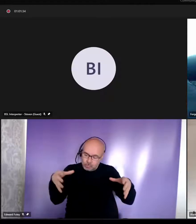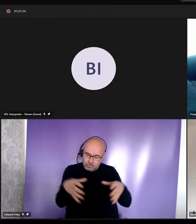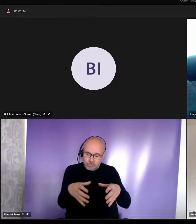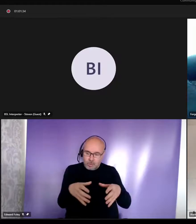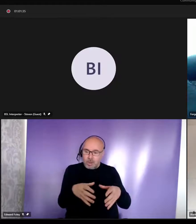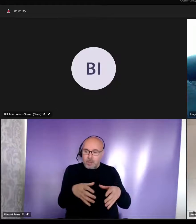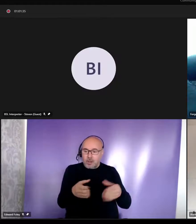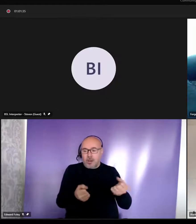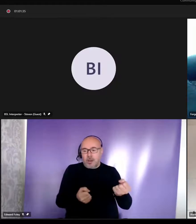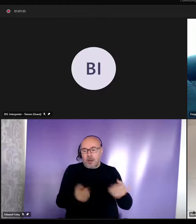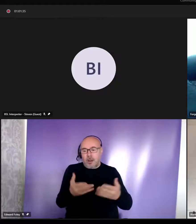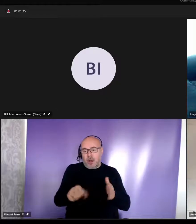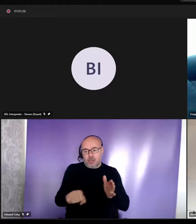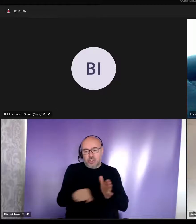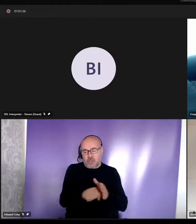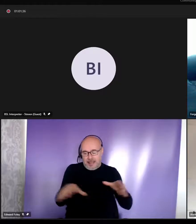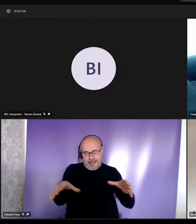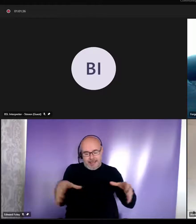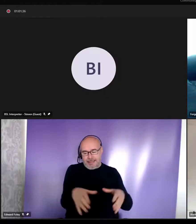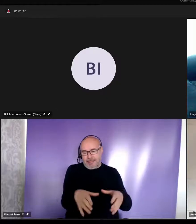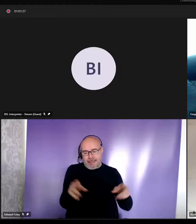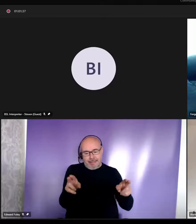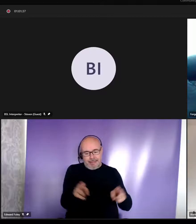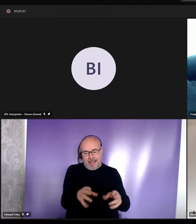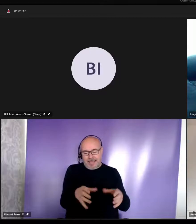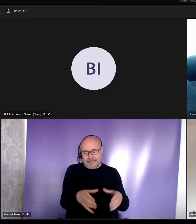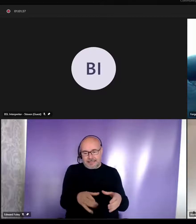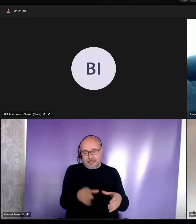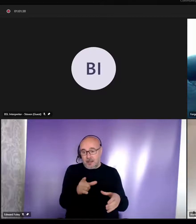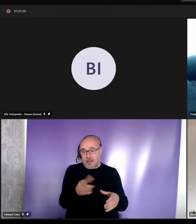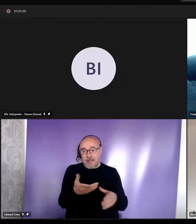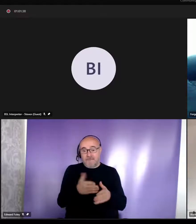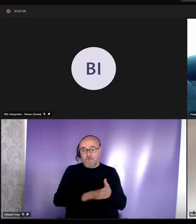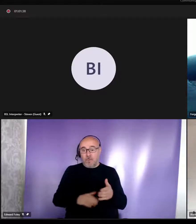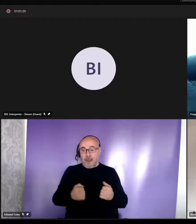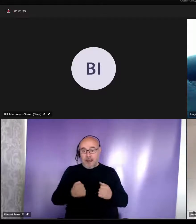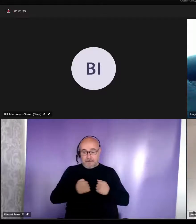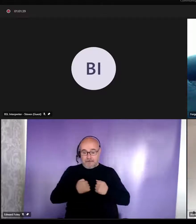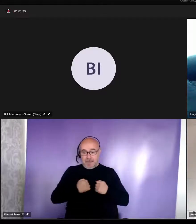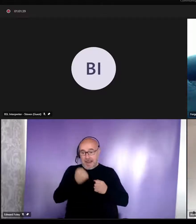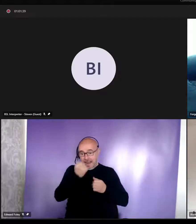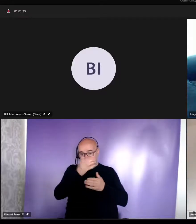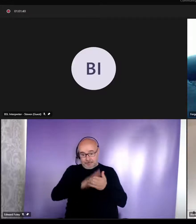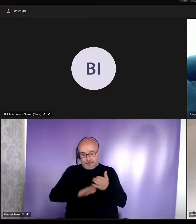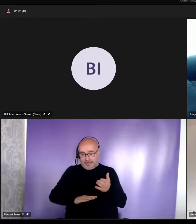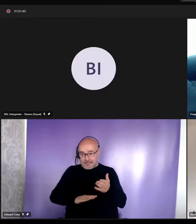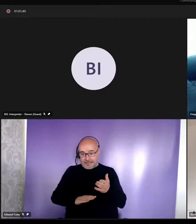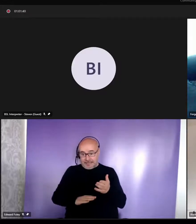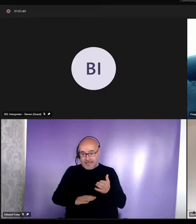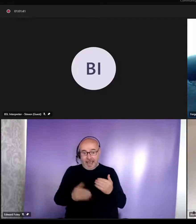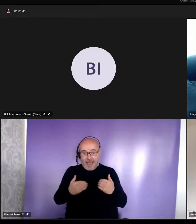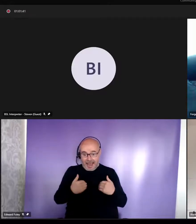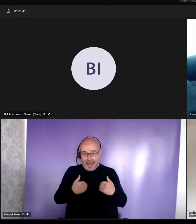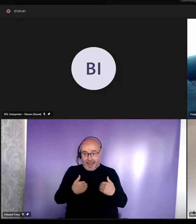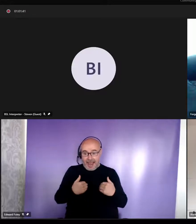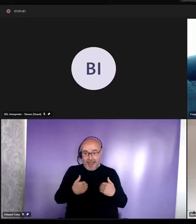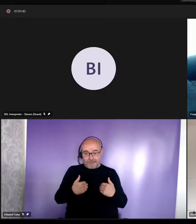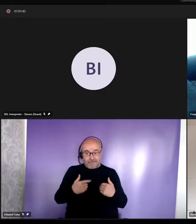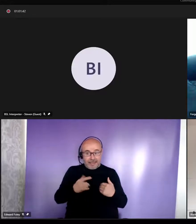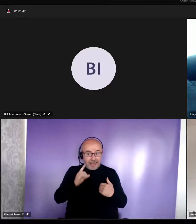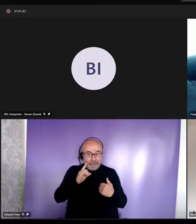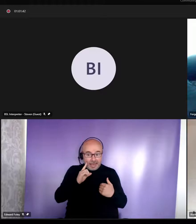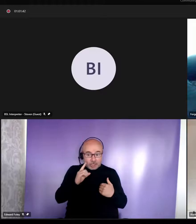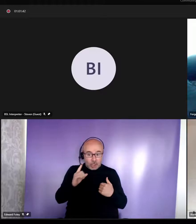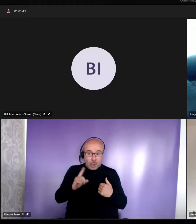my own experience, and I'm sure maybe other members would agree with this, I've actually had comments about the length of time